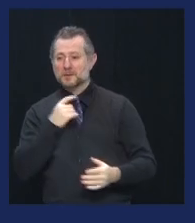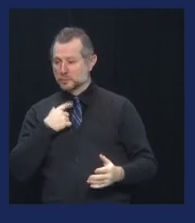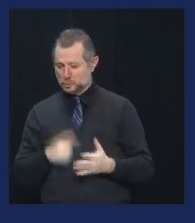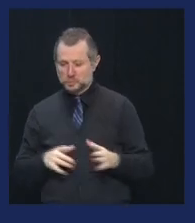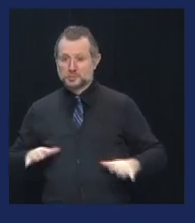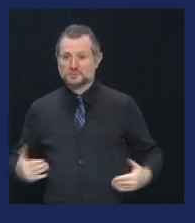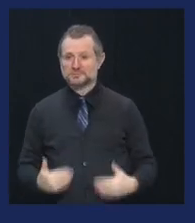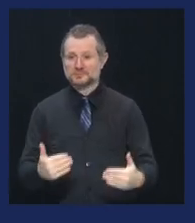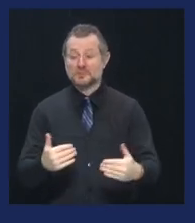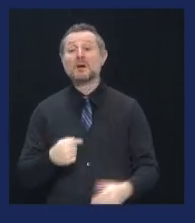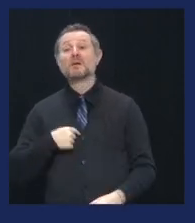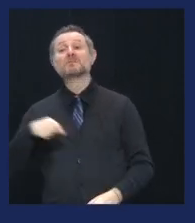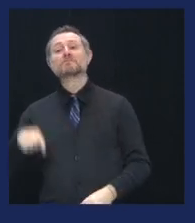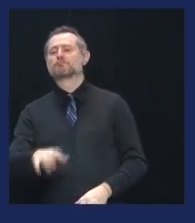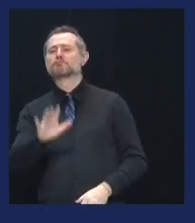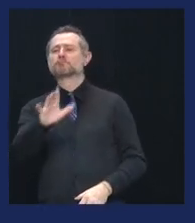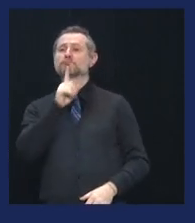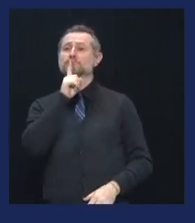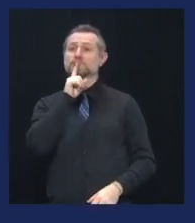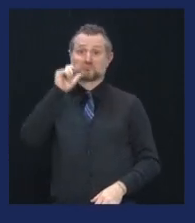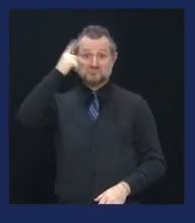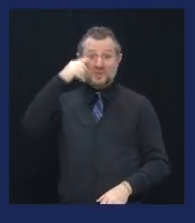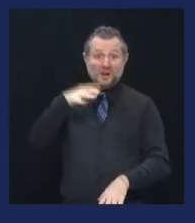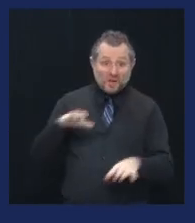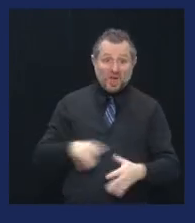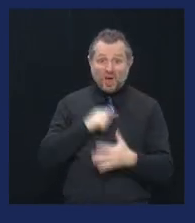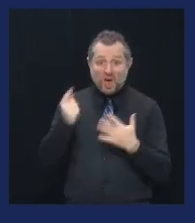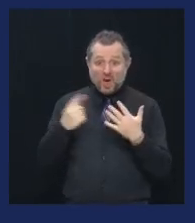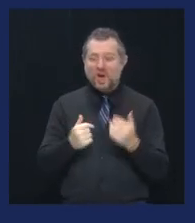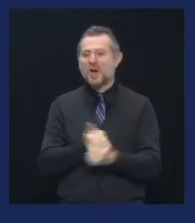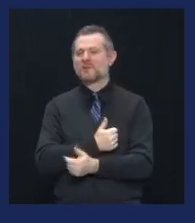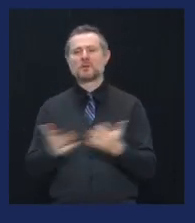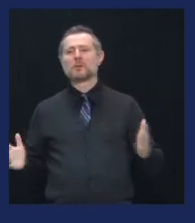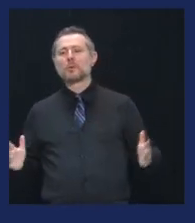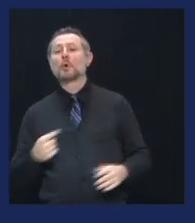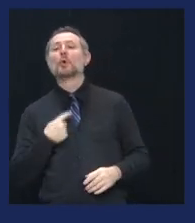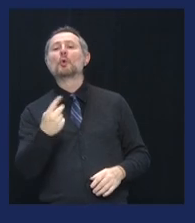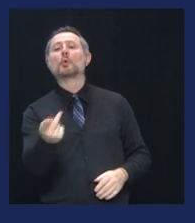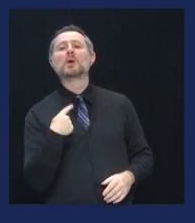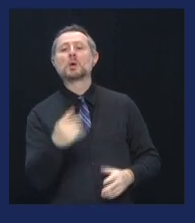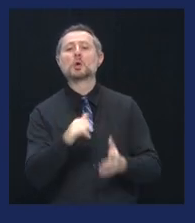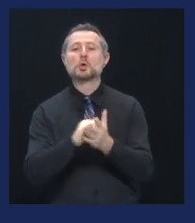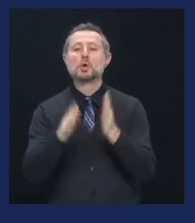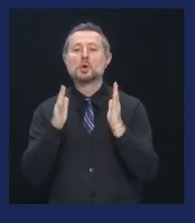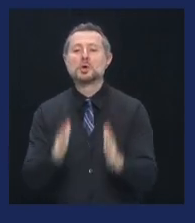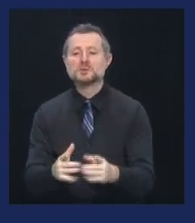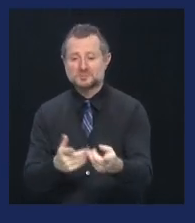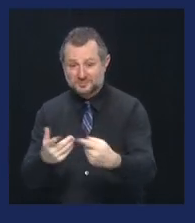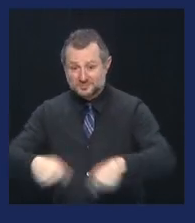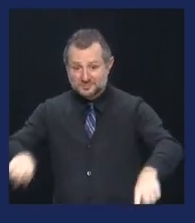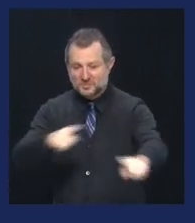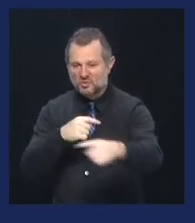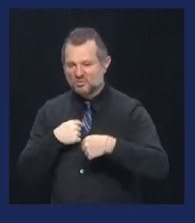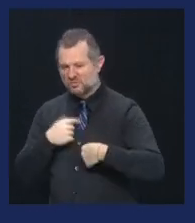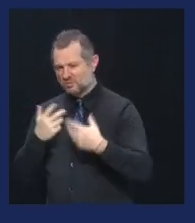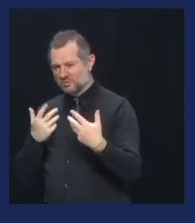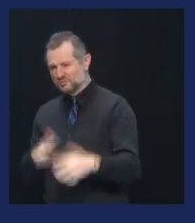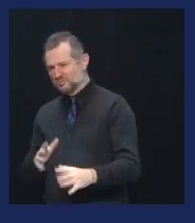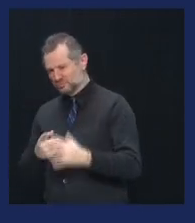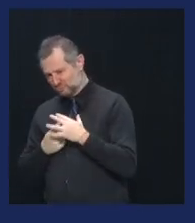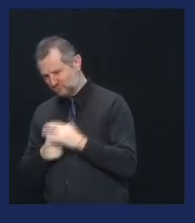initiative. This is a New Yorker initiative. We began this COVID battle together, and we